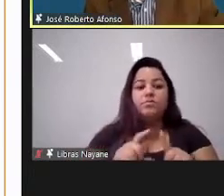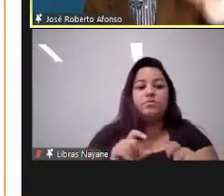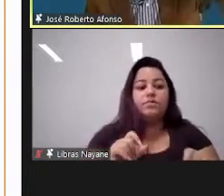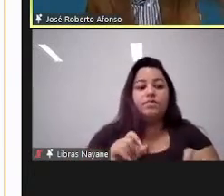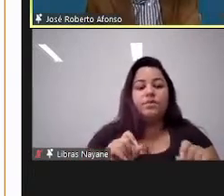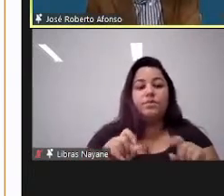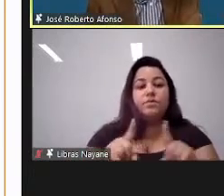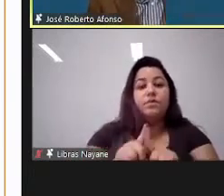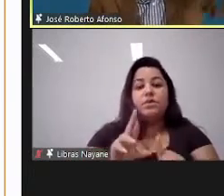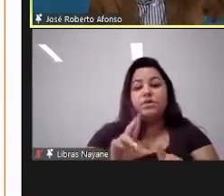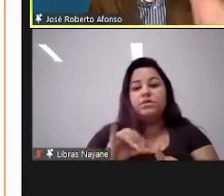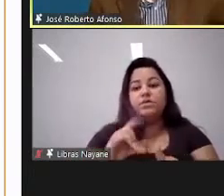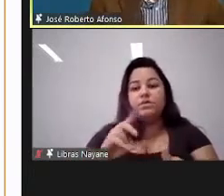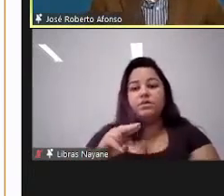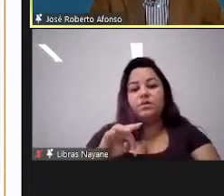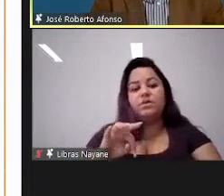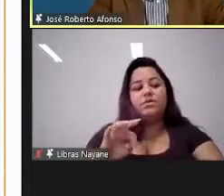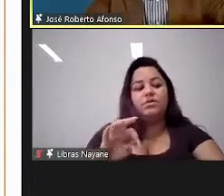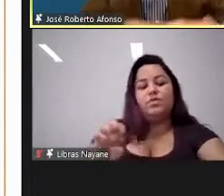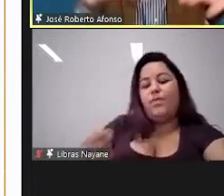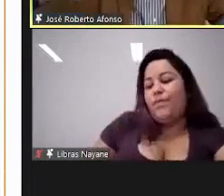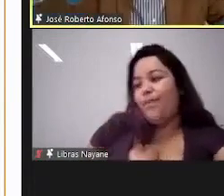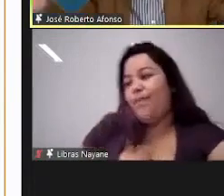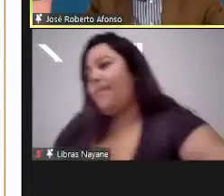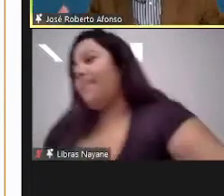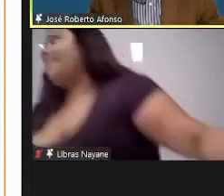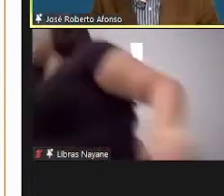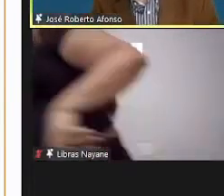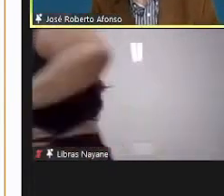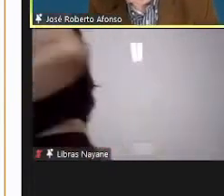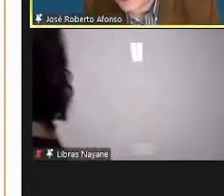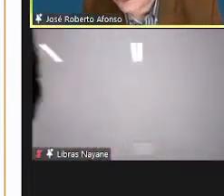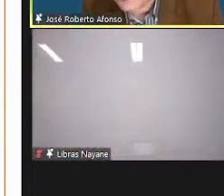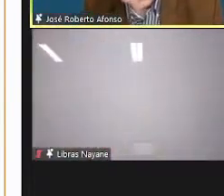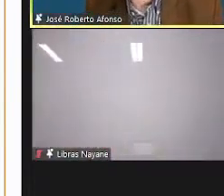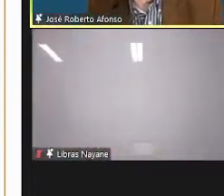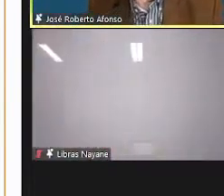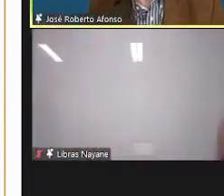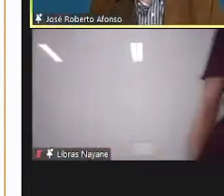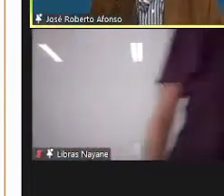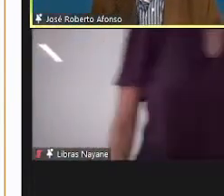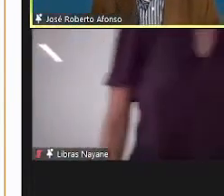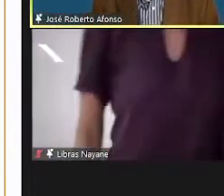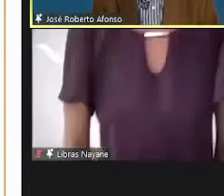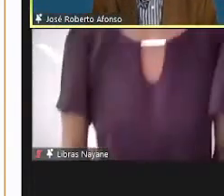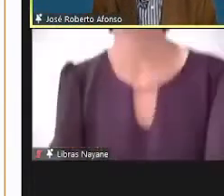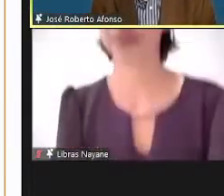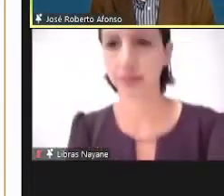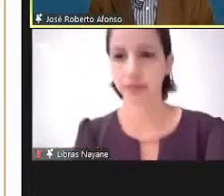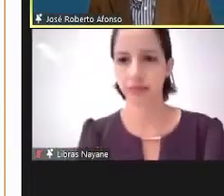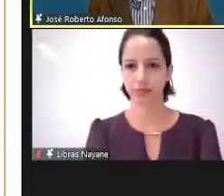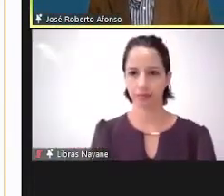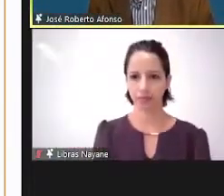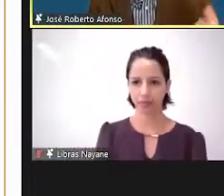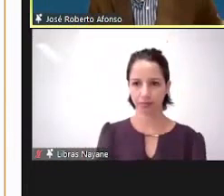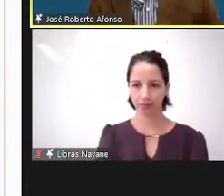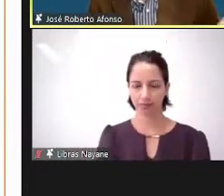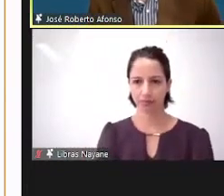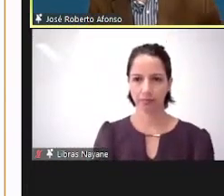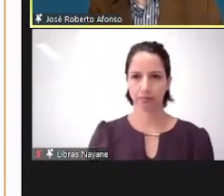a German, temporarily living in Portugal. So all of this